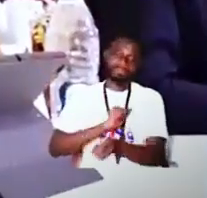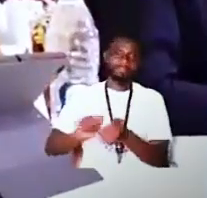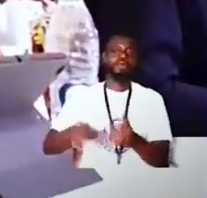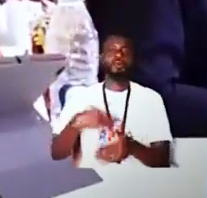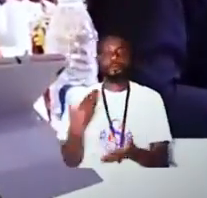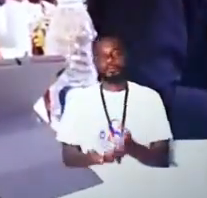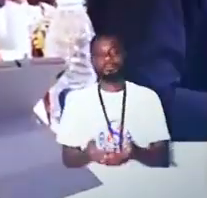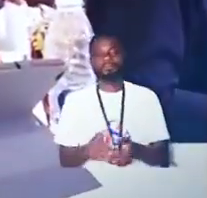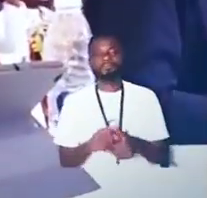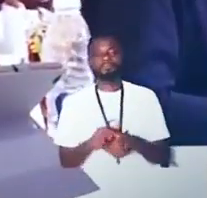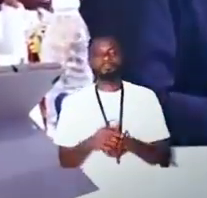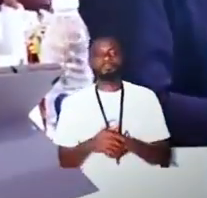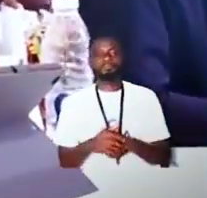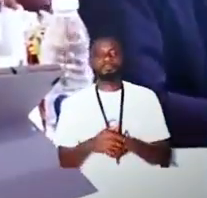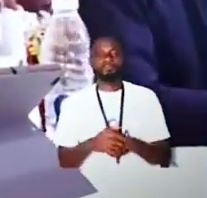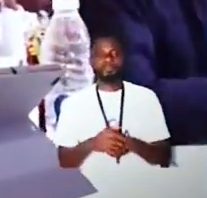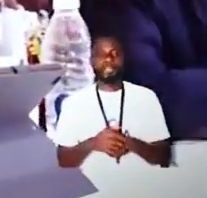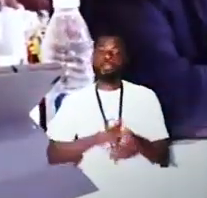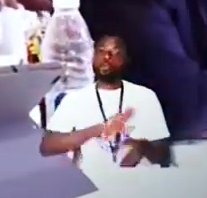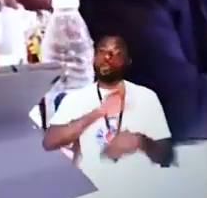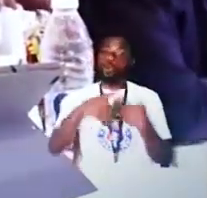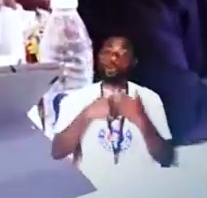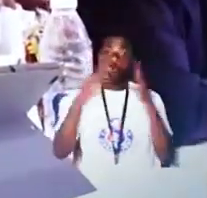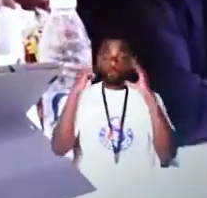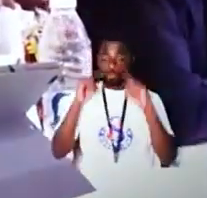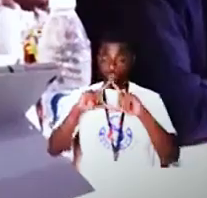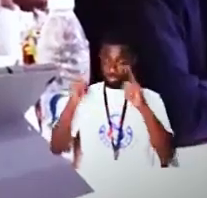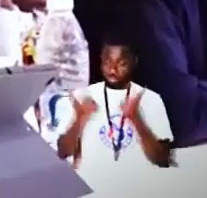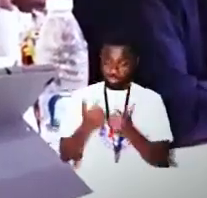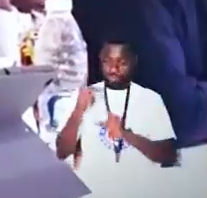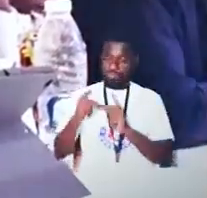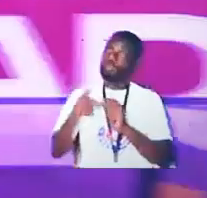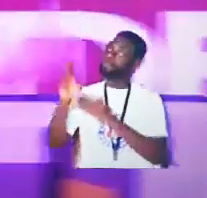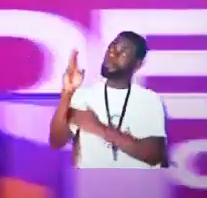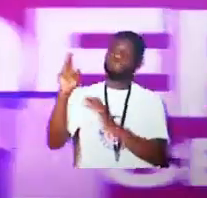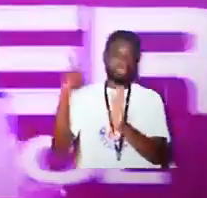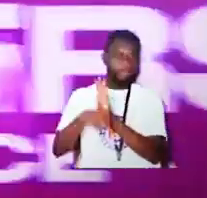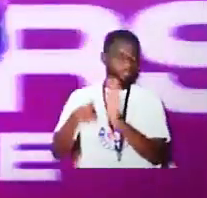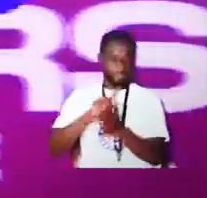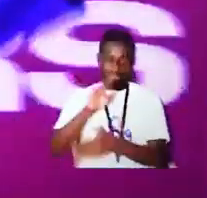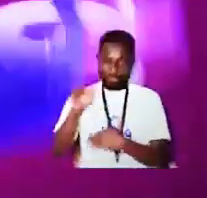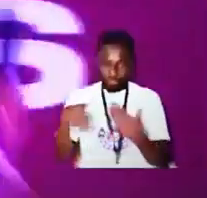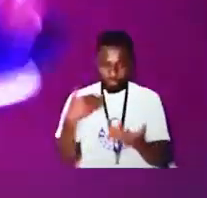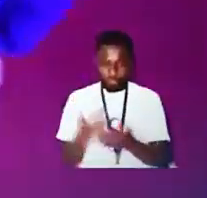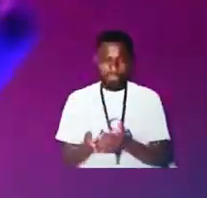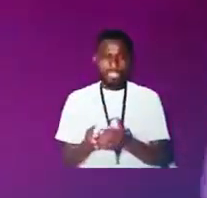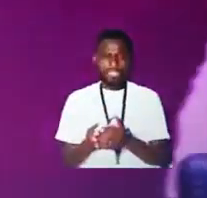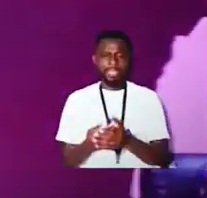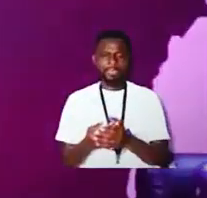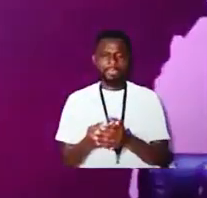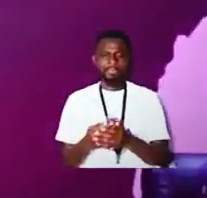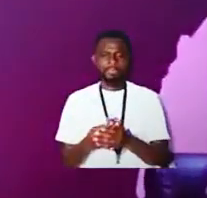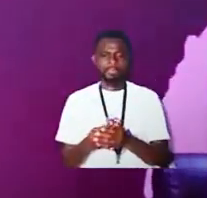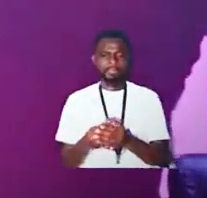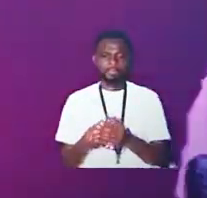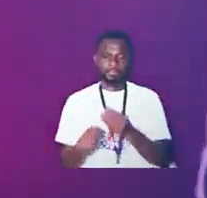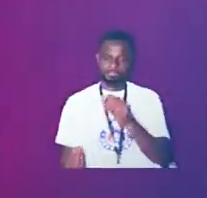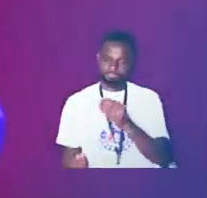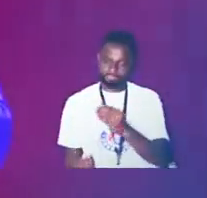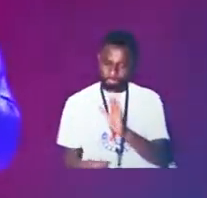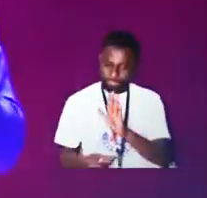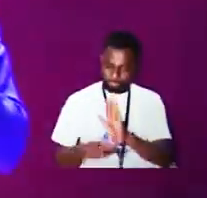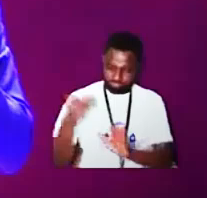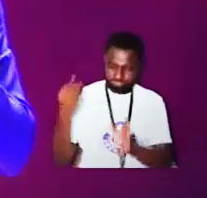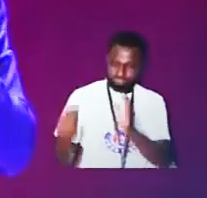Eventually, all the Moses generation, he killed all of them. And then he raised a new generation with